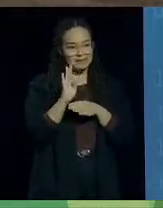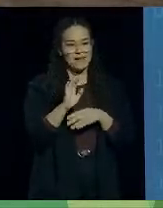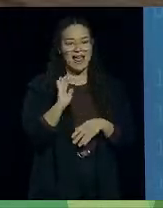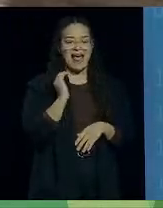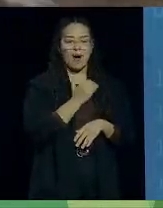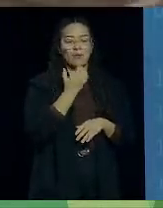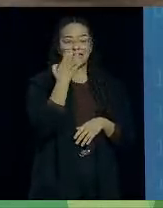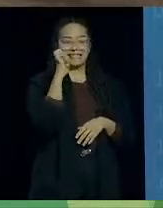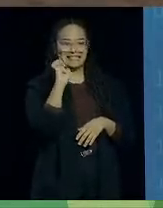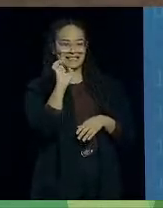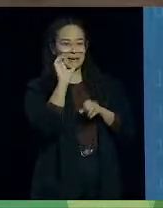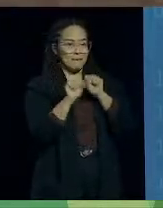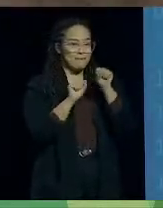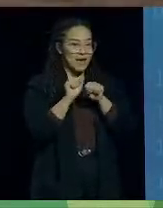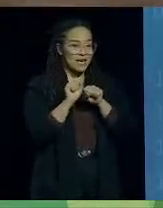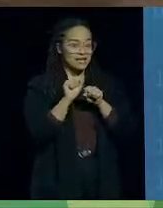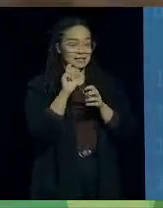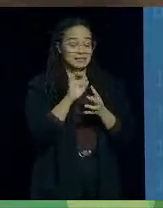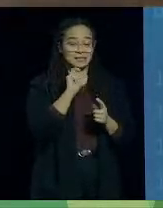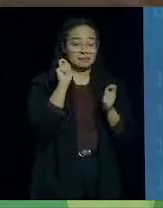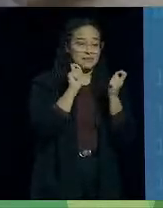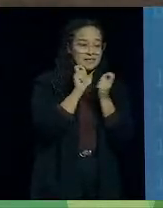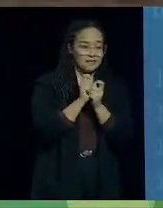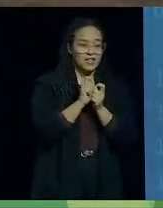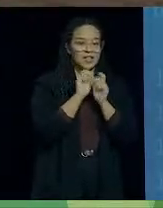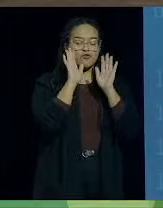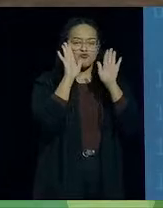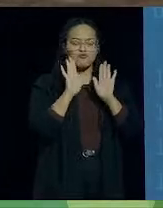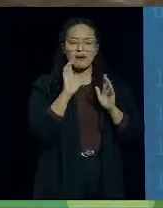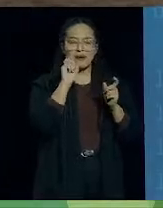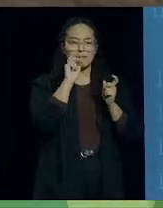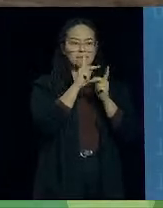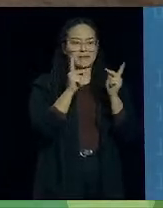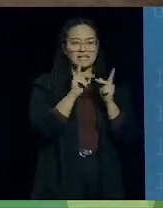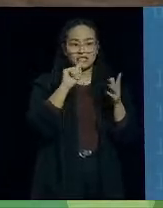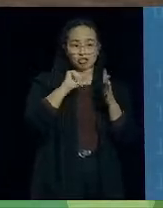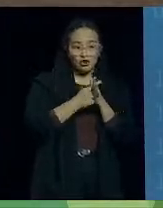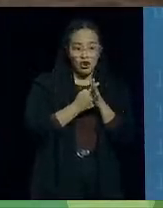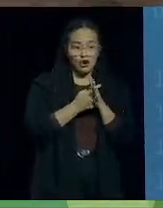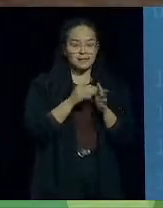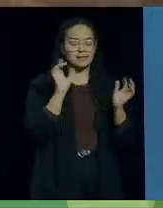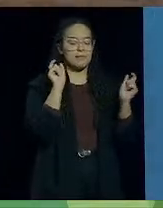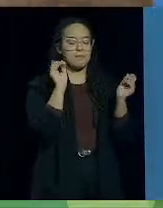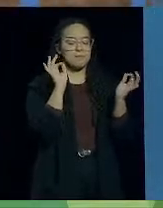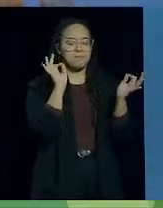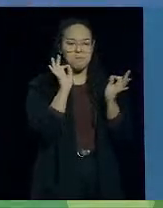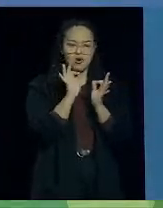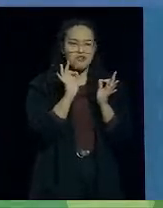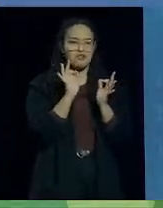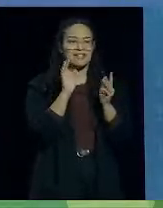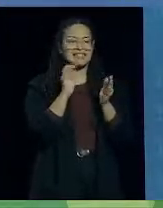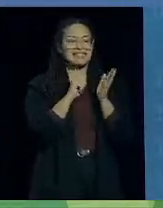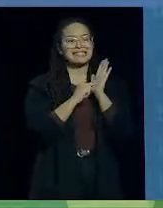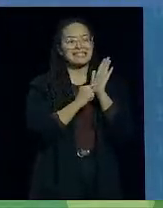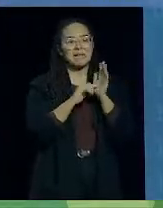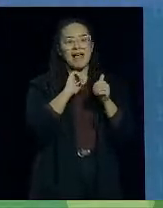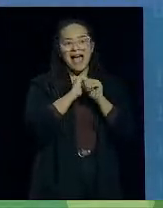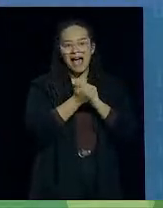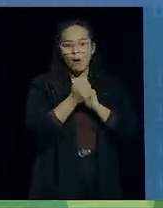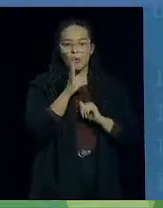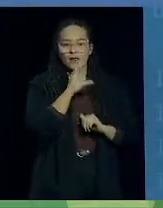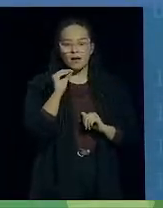our e-bike business in particular is a great place to start, since it's a perfect example of how our